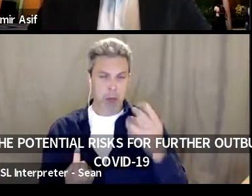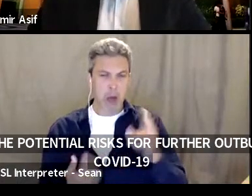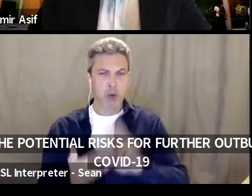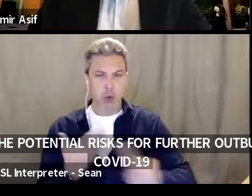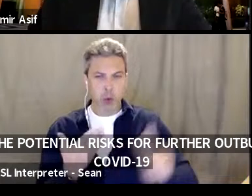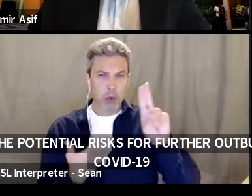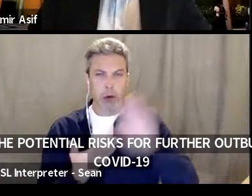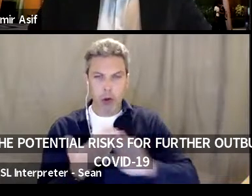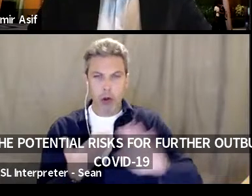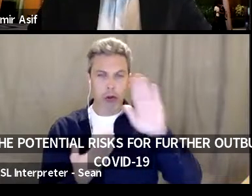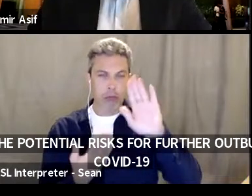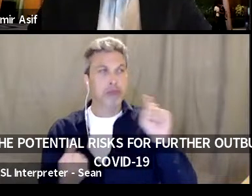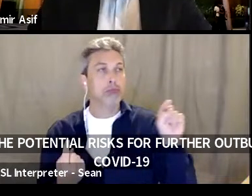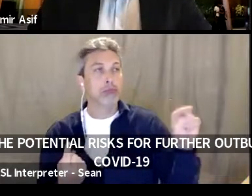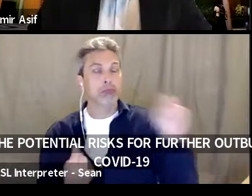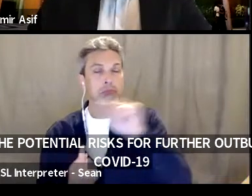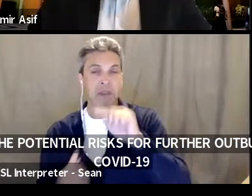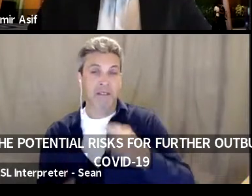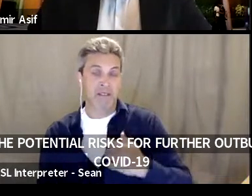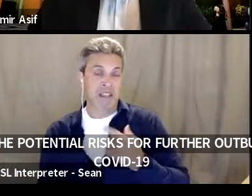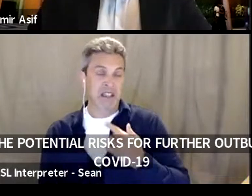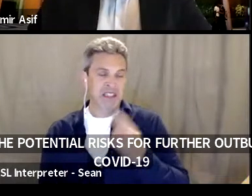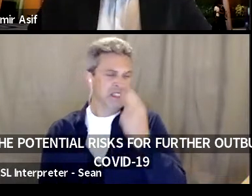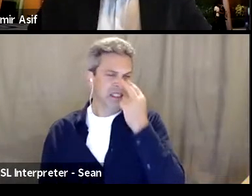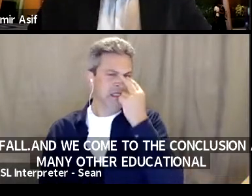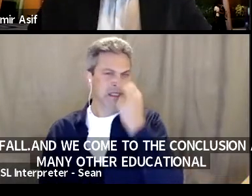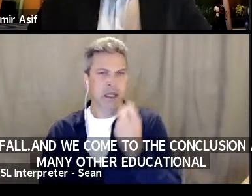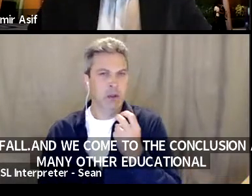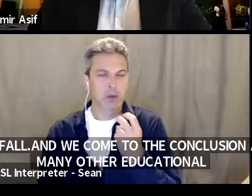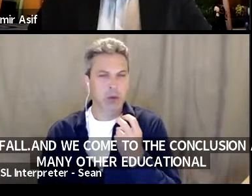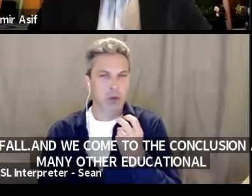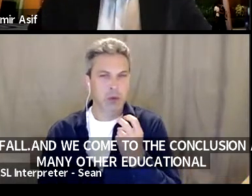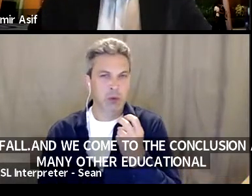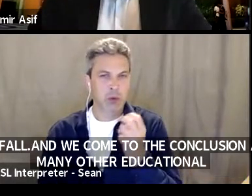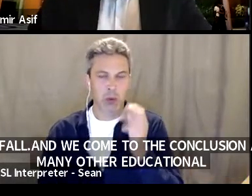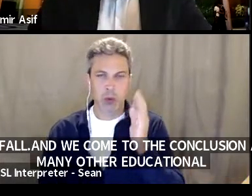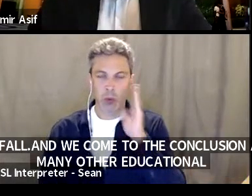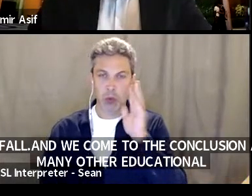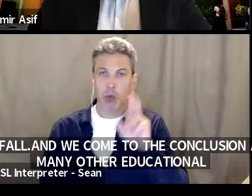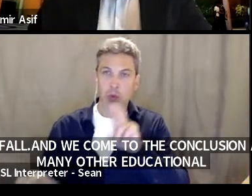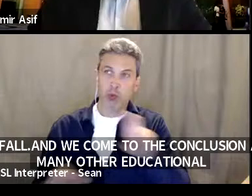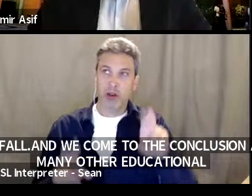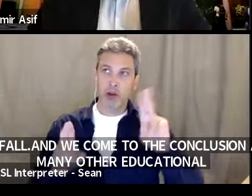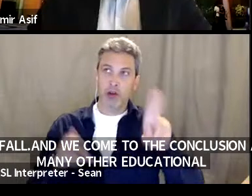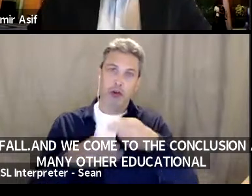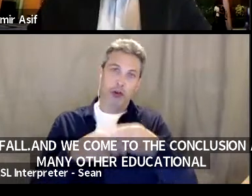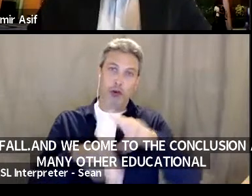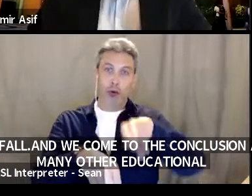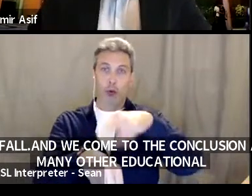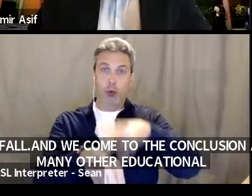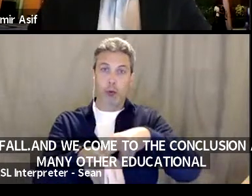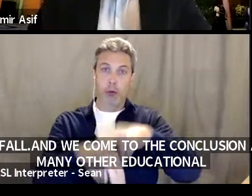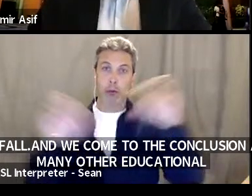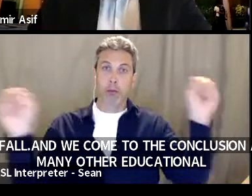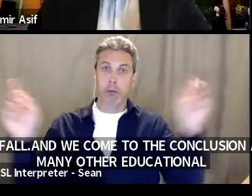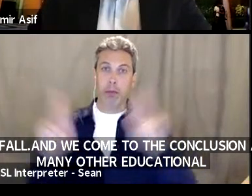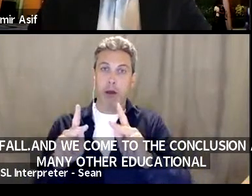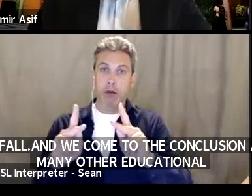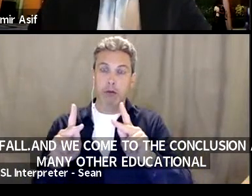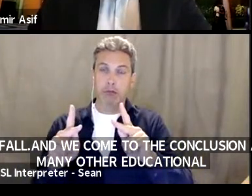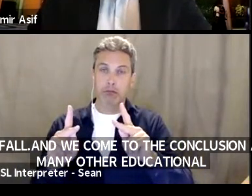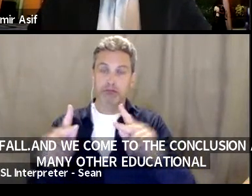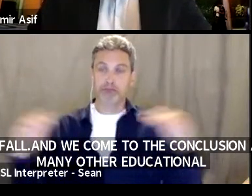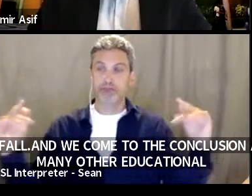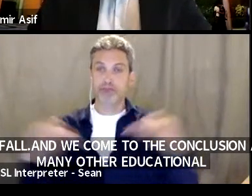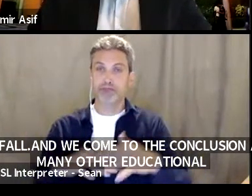that it will be very unlikely that we would have anything close to normal in the winter, that it's likely going to